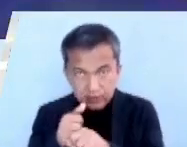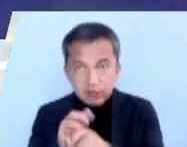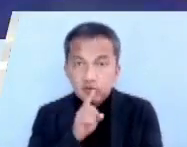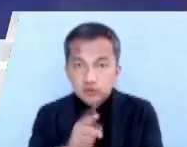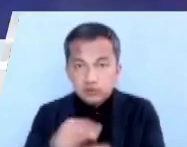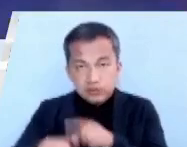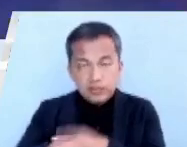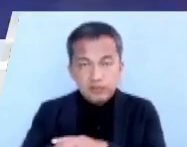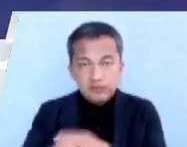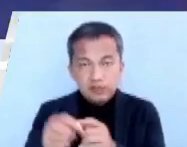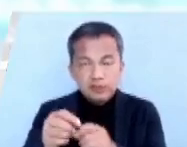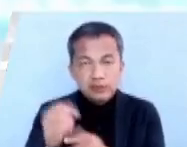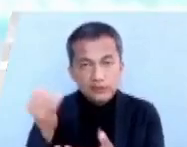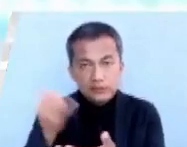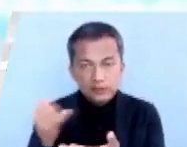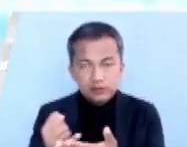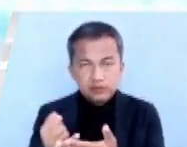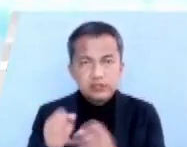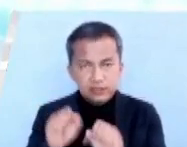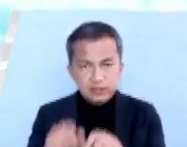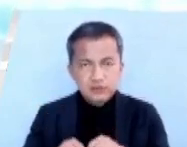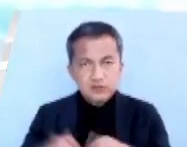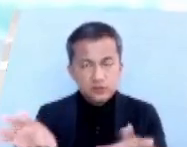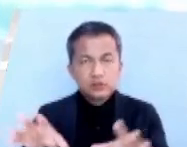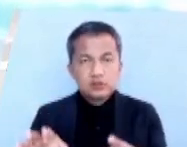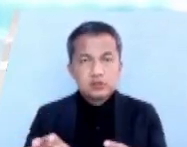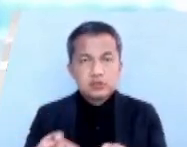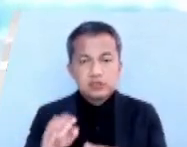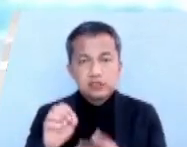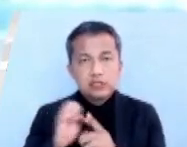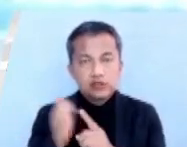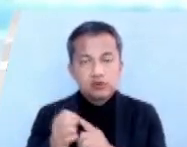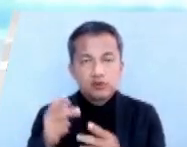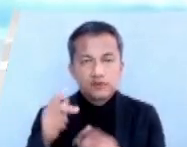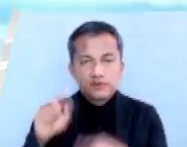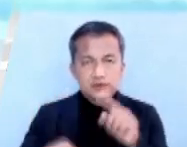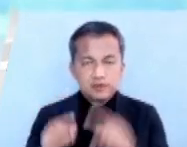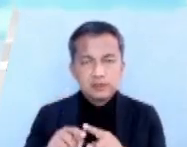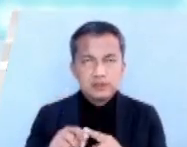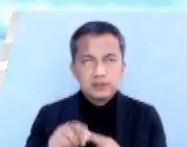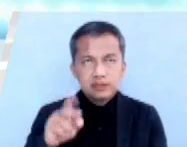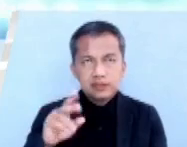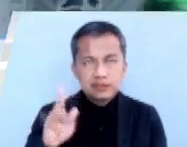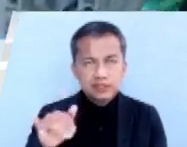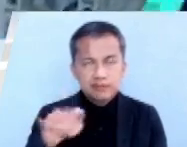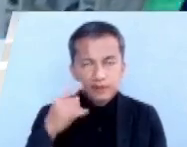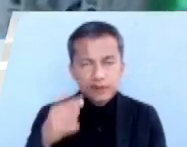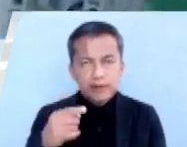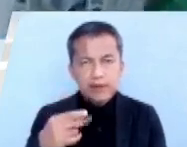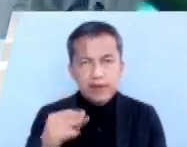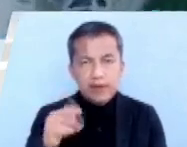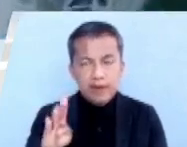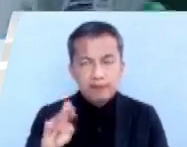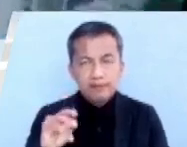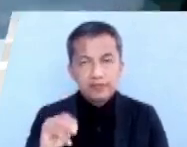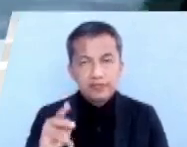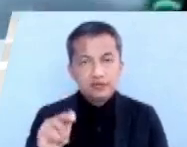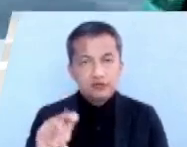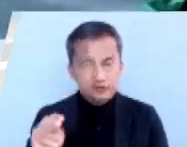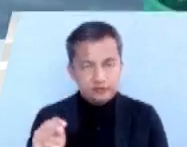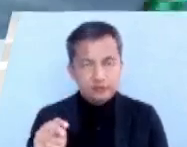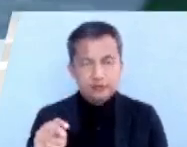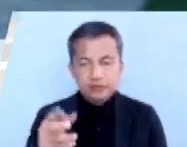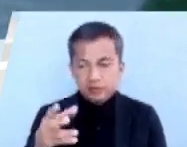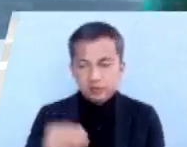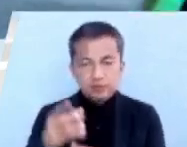din mag-release ng readily available eco-friendly modified clay for HAB mitigation. Naglagay rin po kami ng different